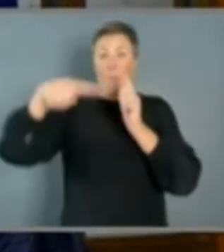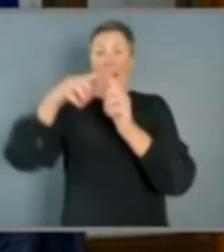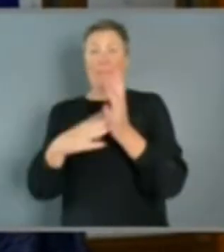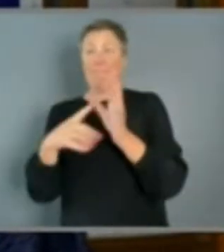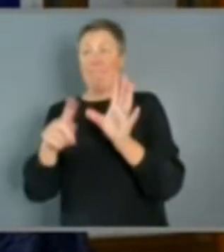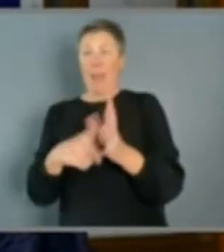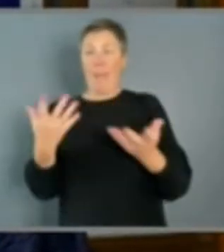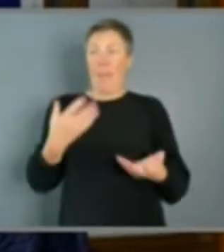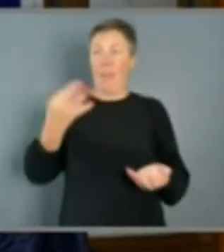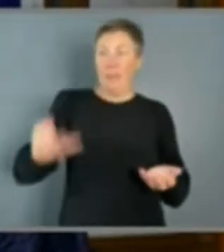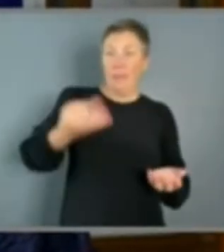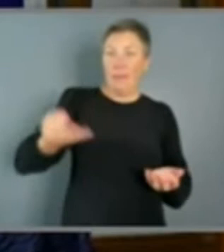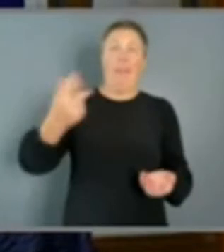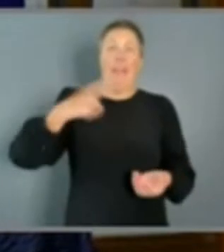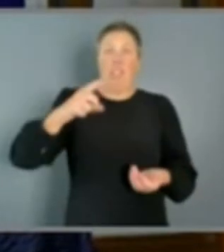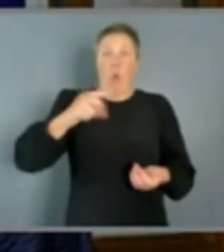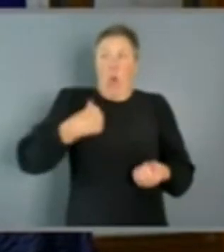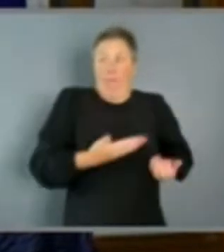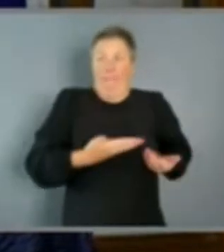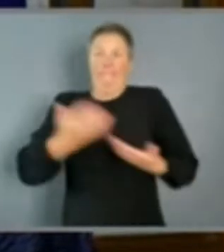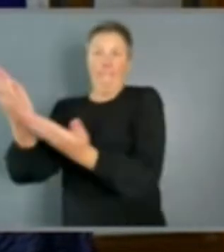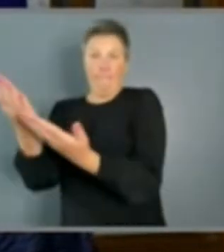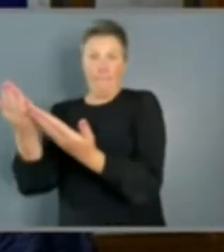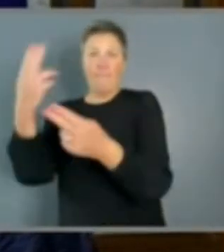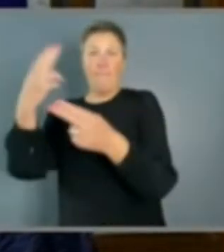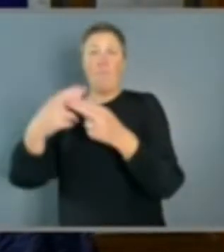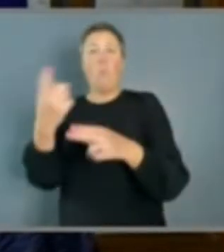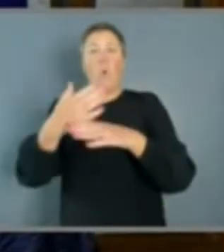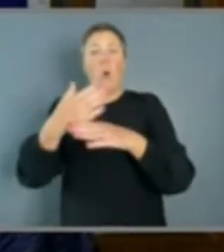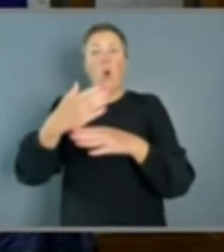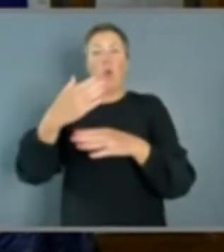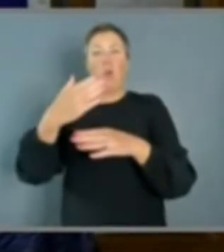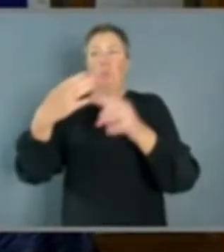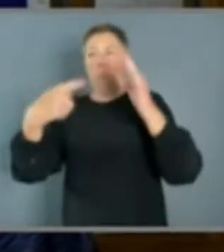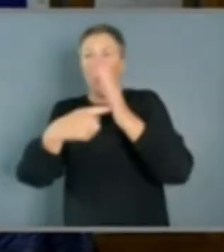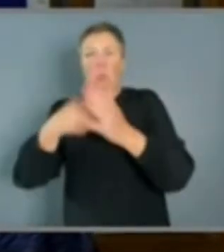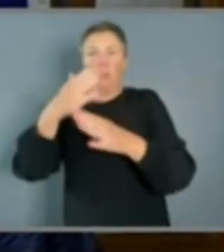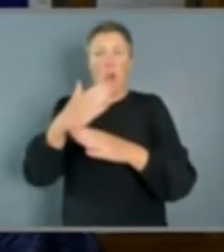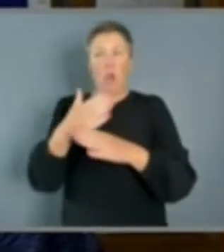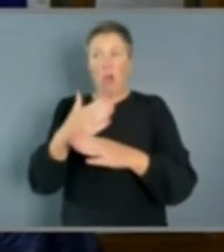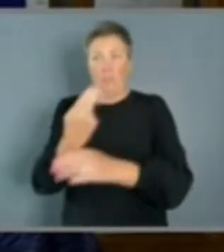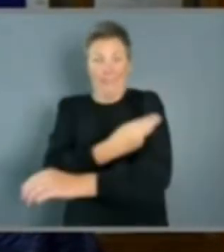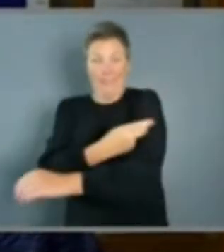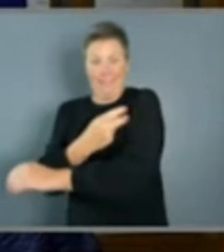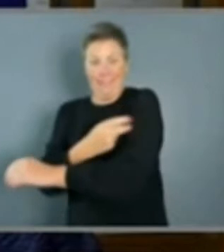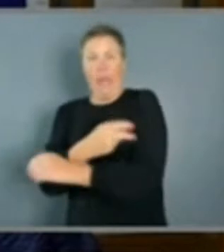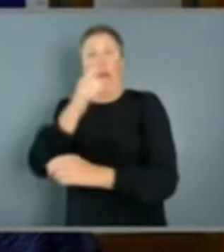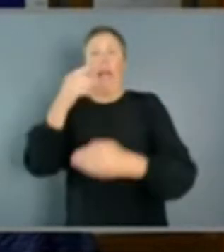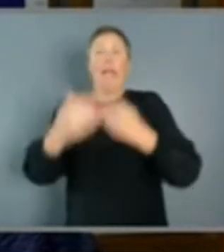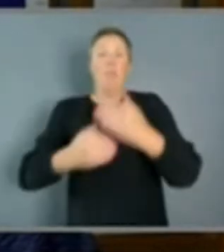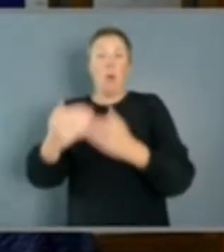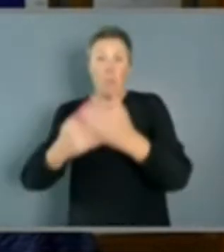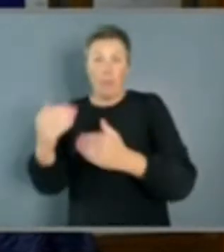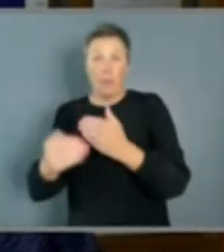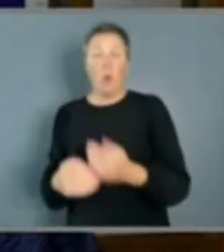workers will be absolutely essential for those people to be able to continue to do the job that they are doing. We are also